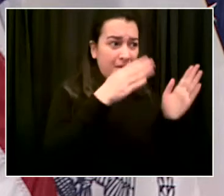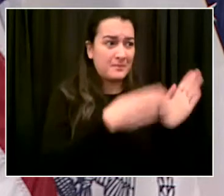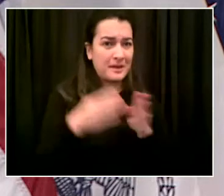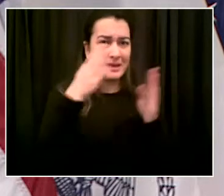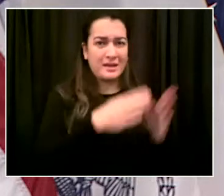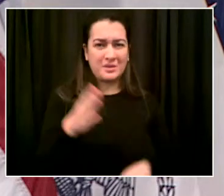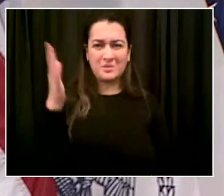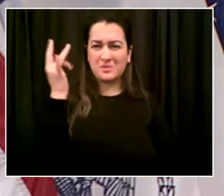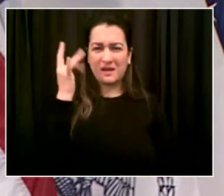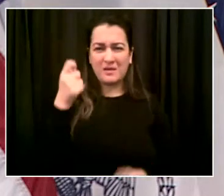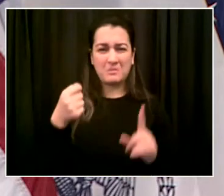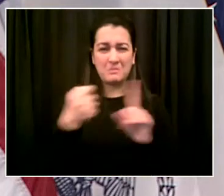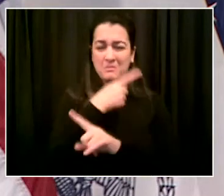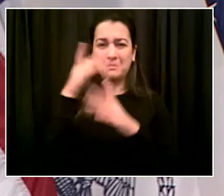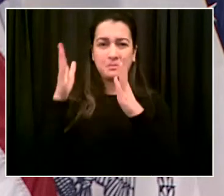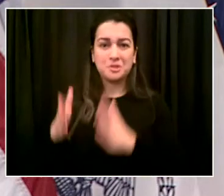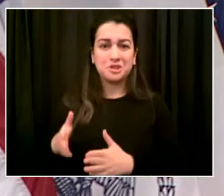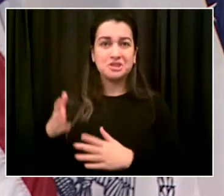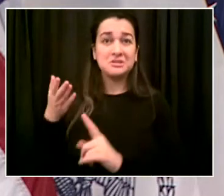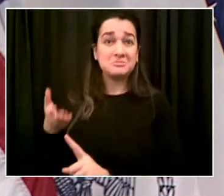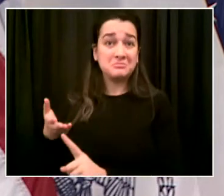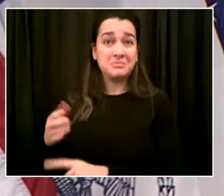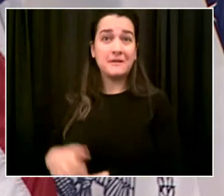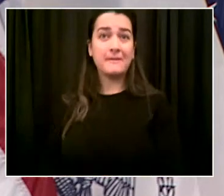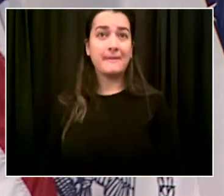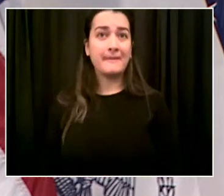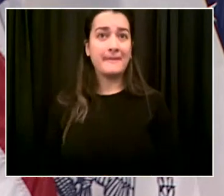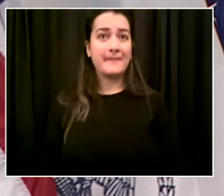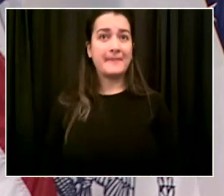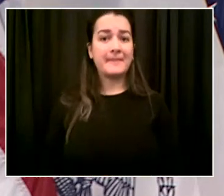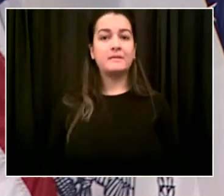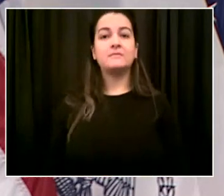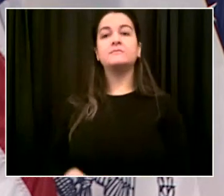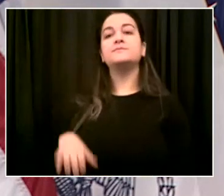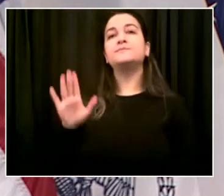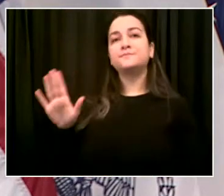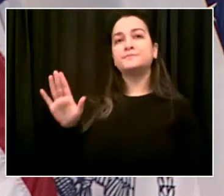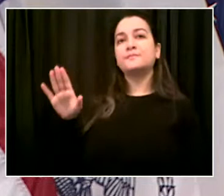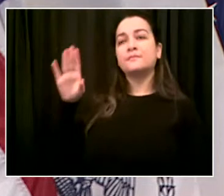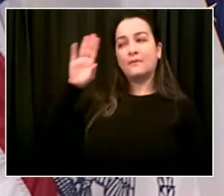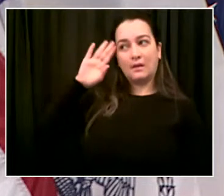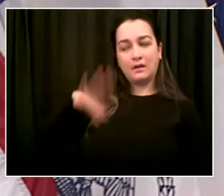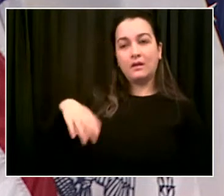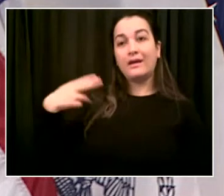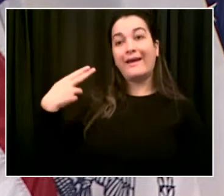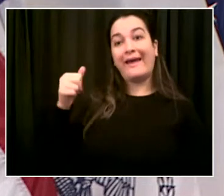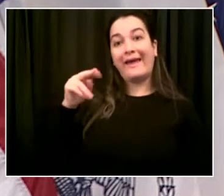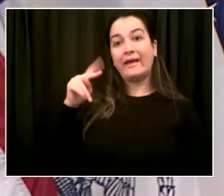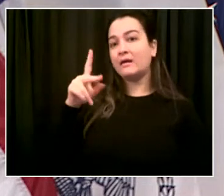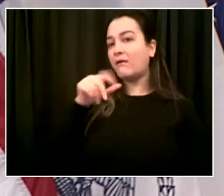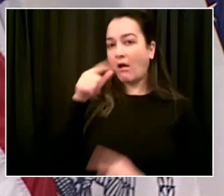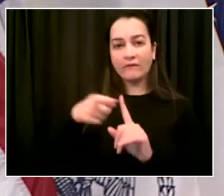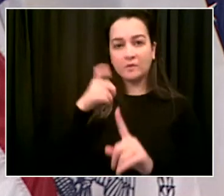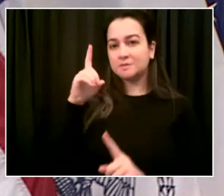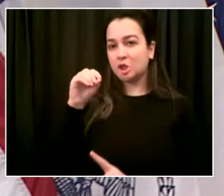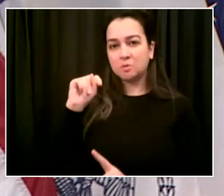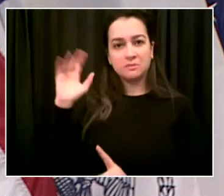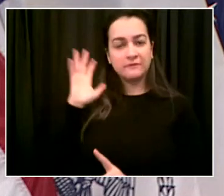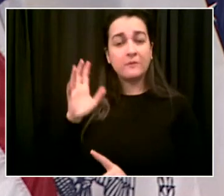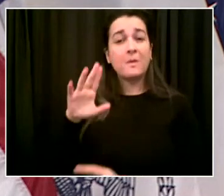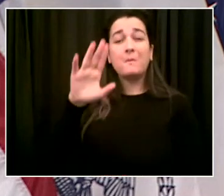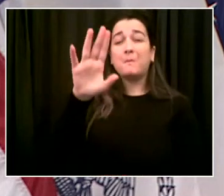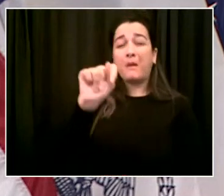you see the way they make things happen, that to me has always been the most compelling reality, not theory, but practice. I